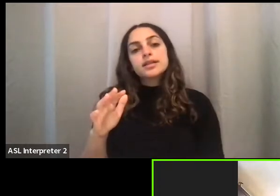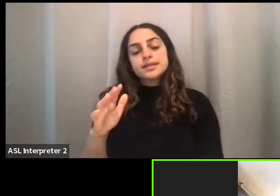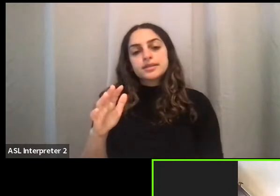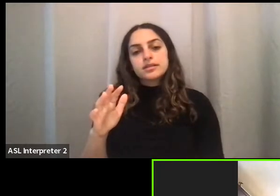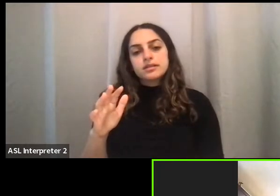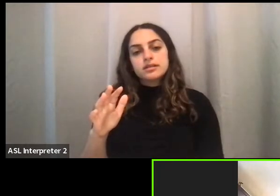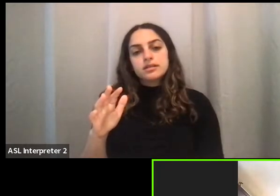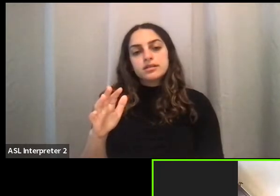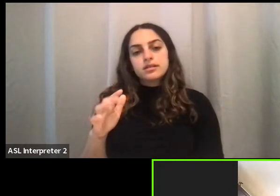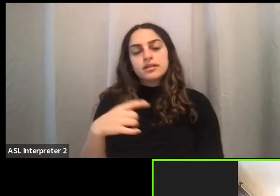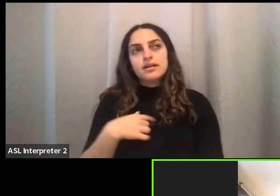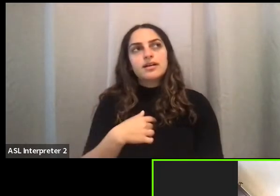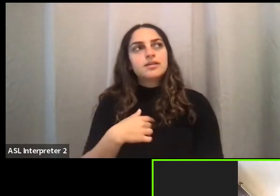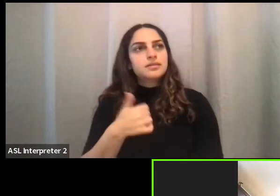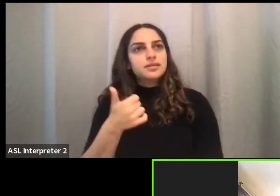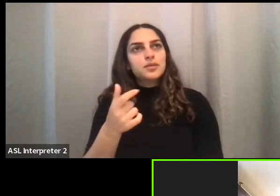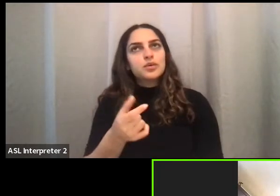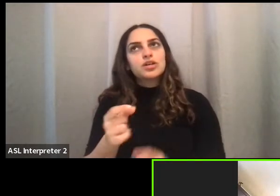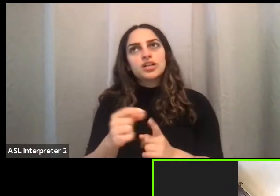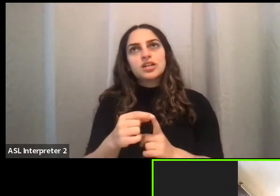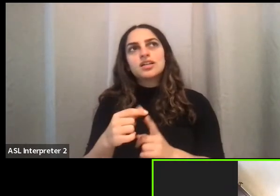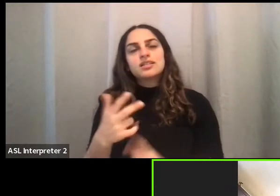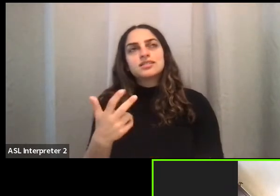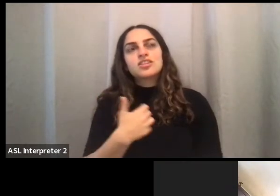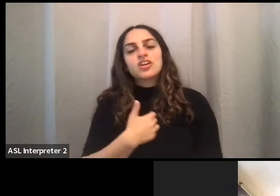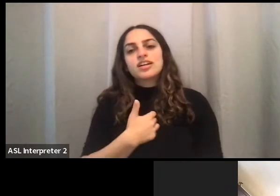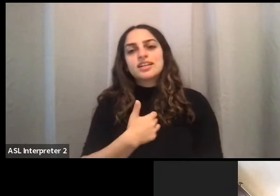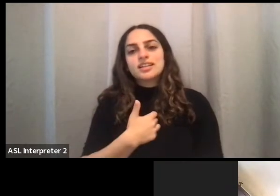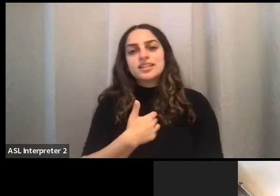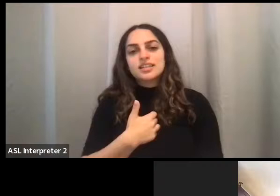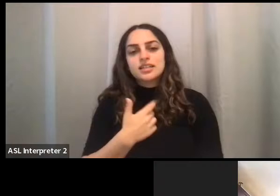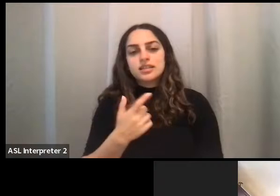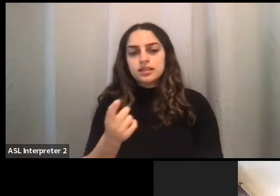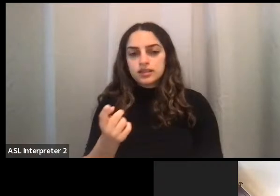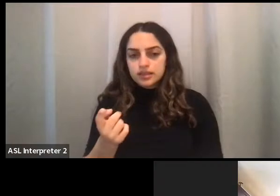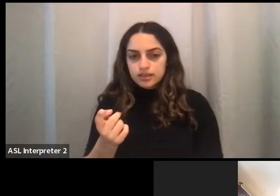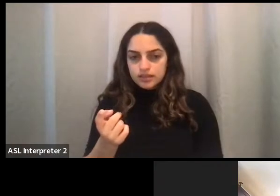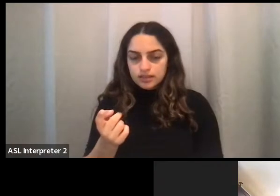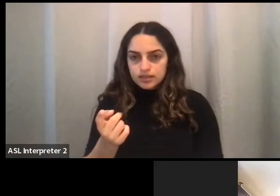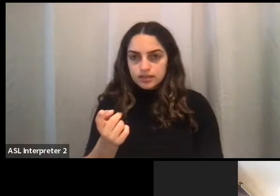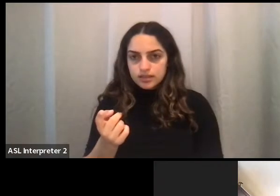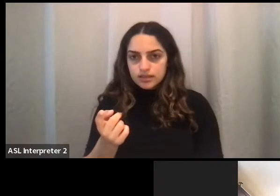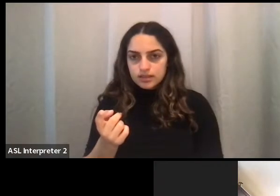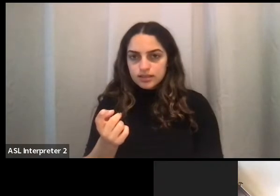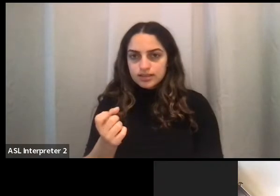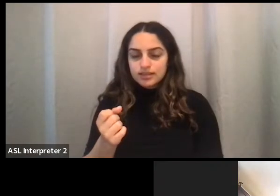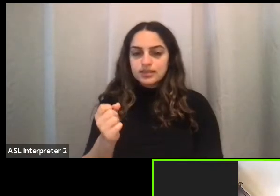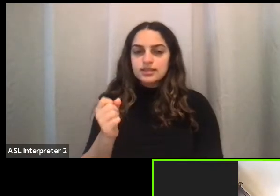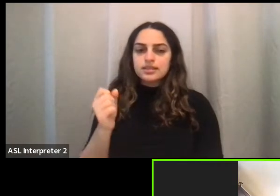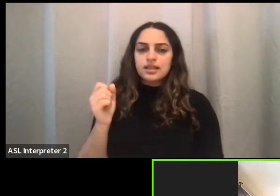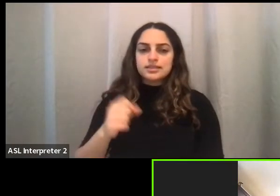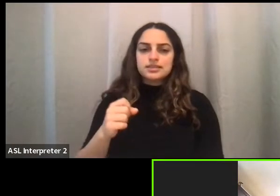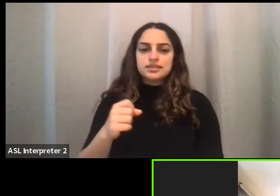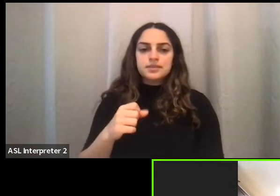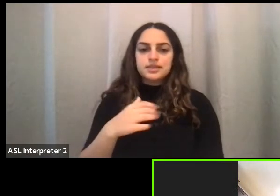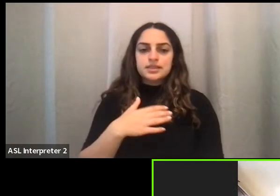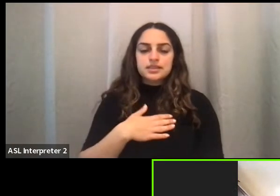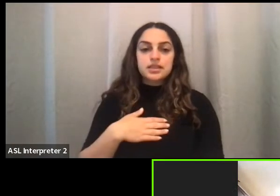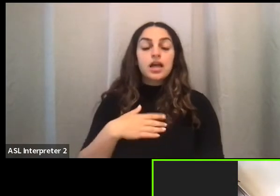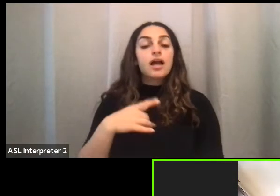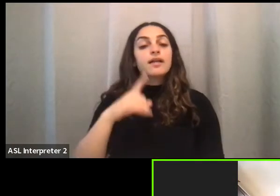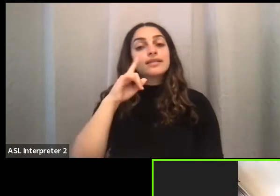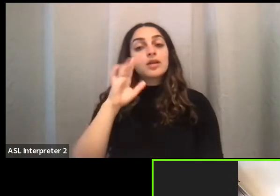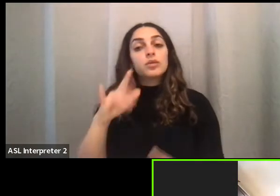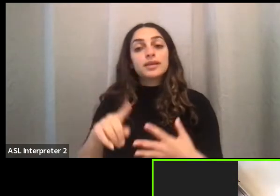can't remember this word oh my goodness sorry yes please and i think that's that'll be a